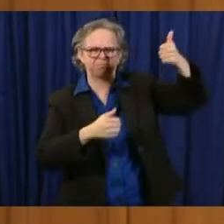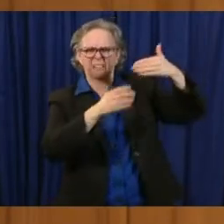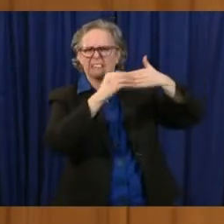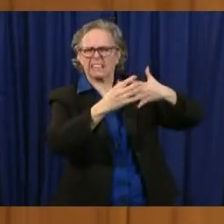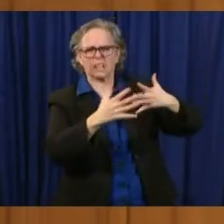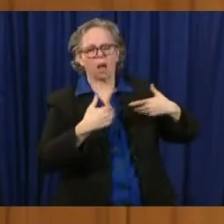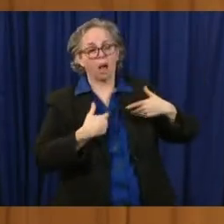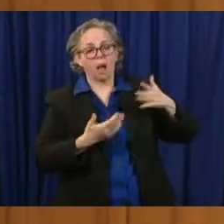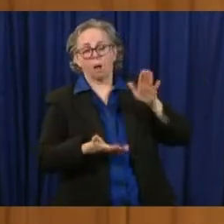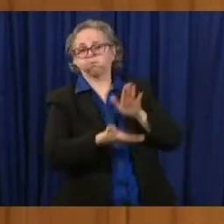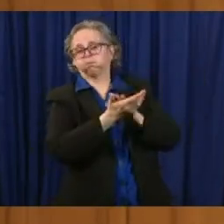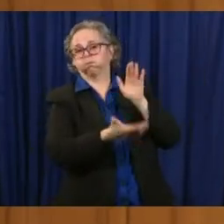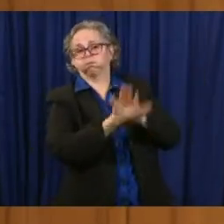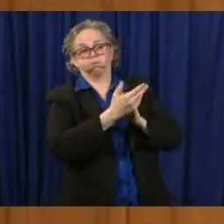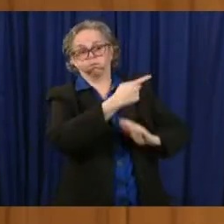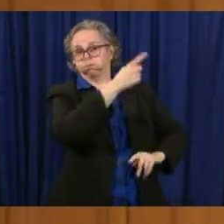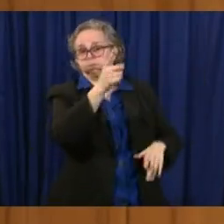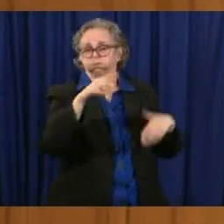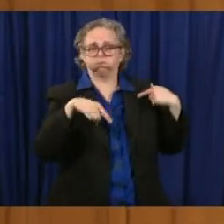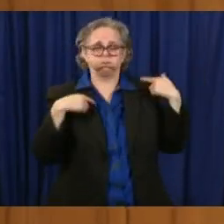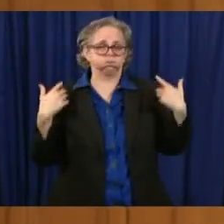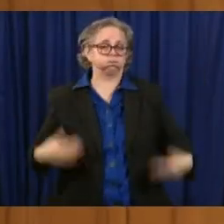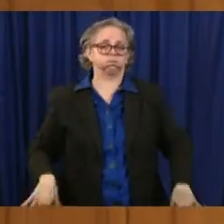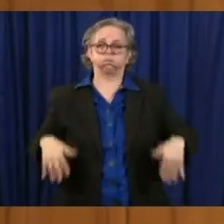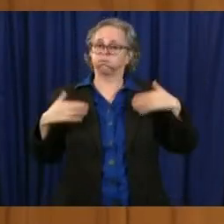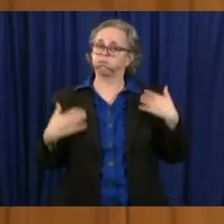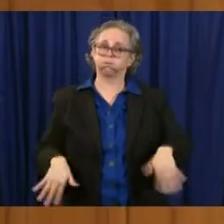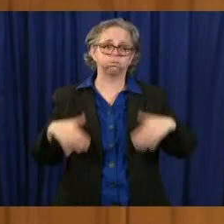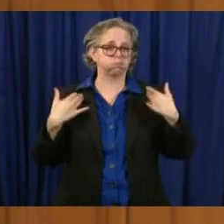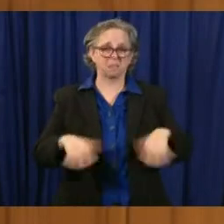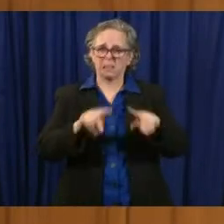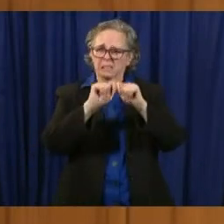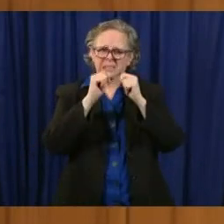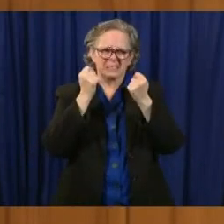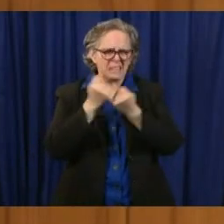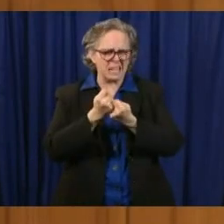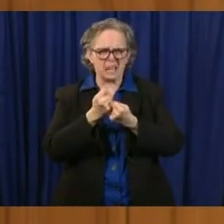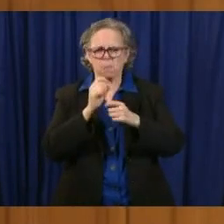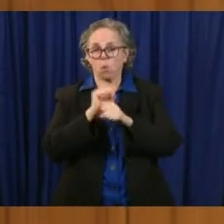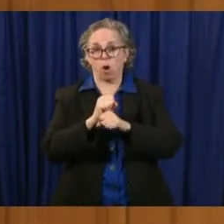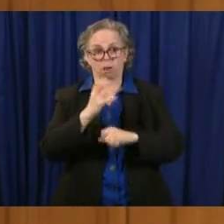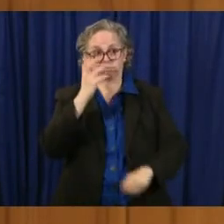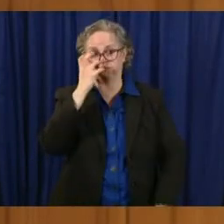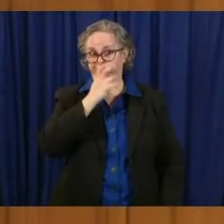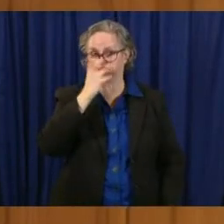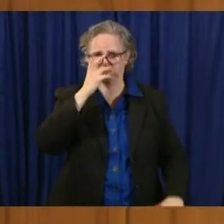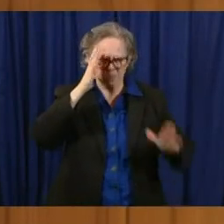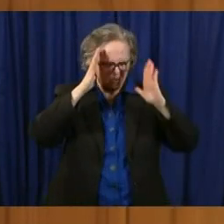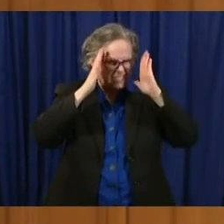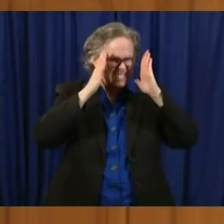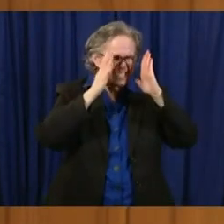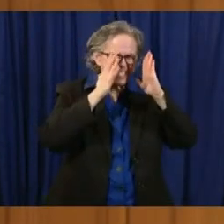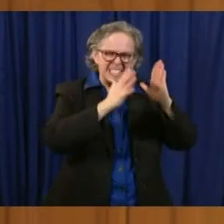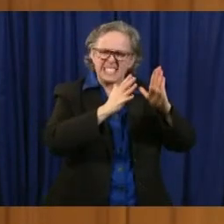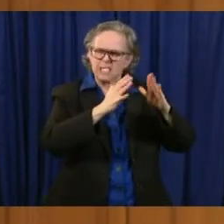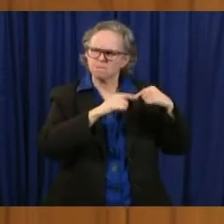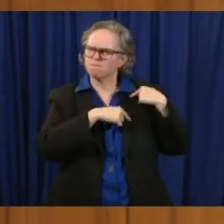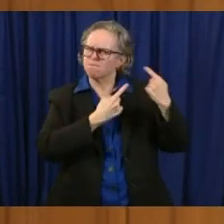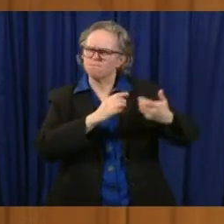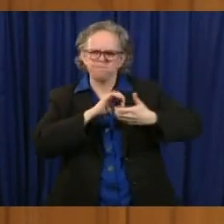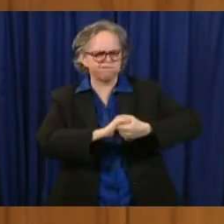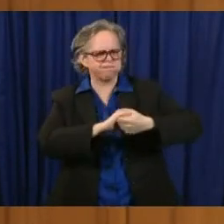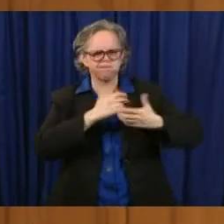briefing here that we have, but we've had teams working tirelessly on all of these topics all along. I want to tell you more about